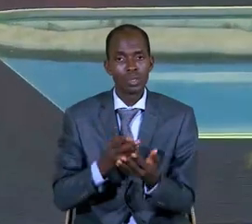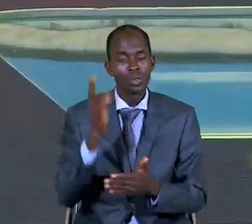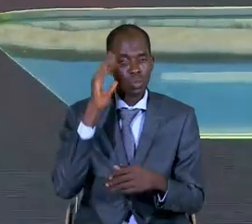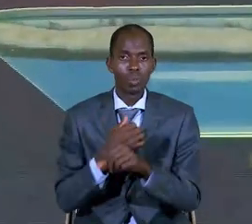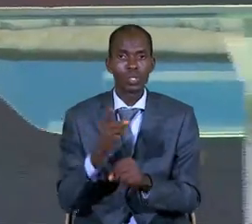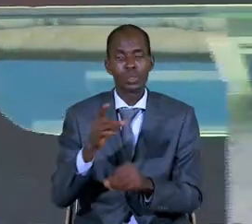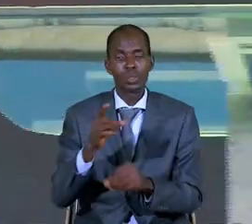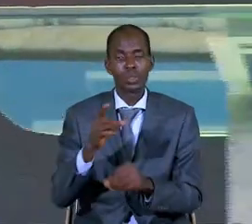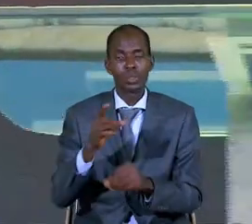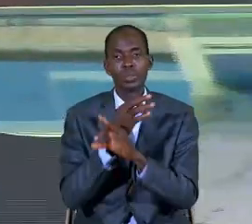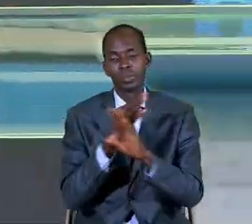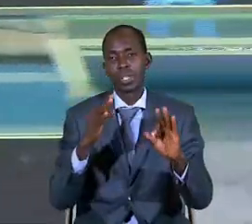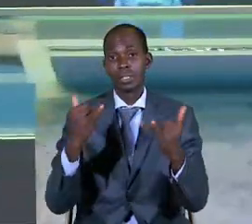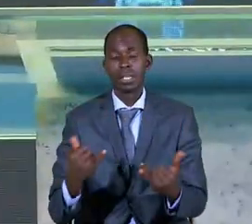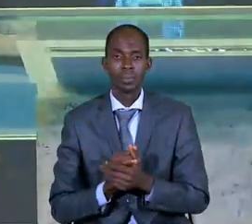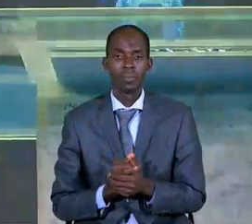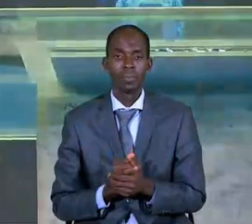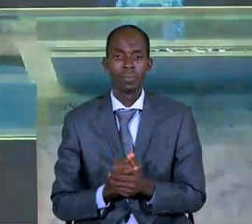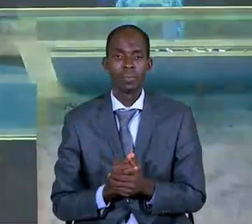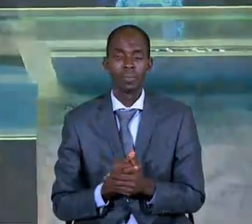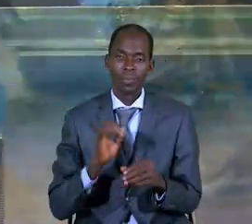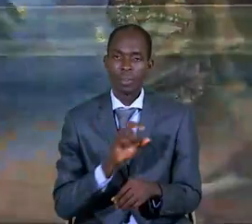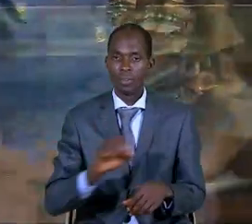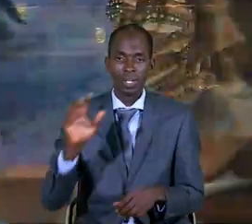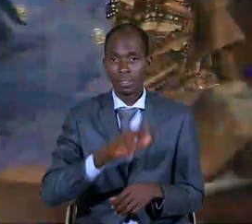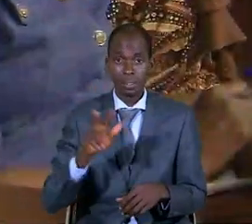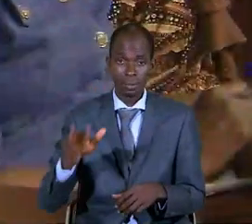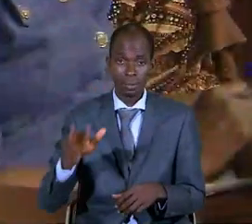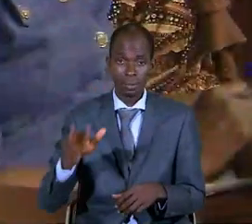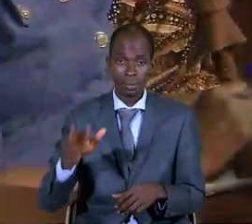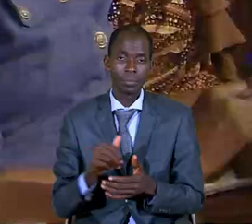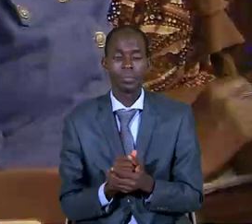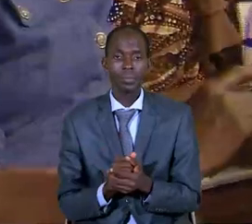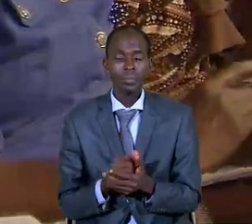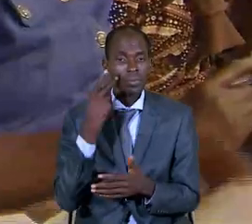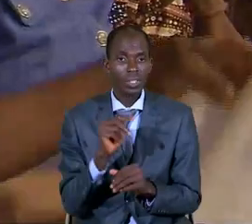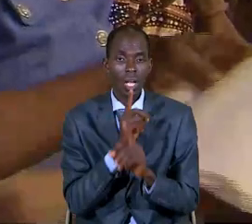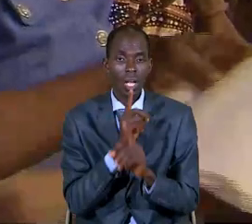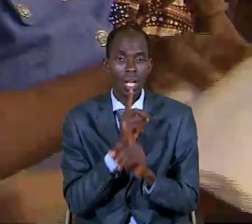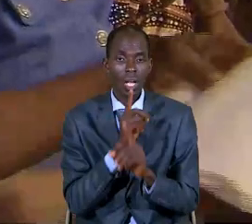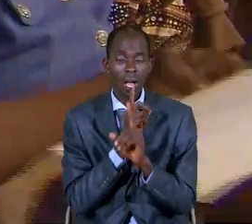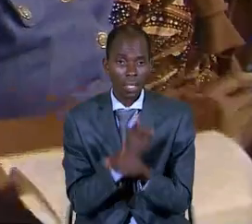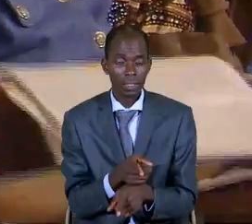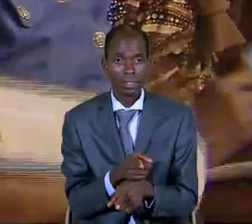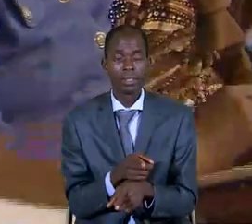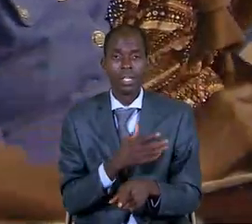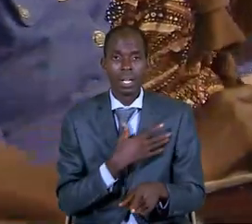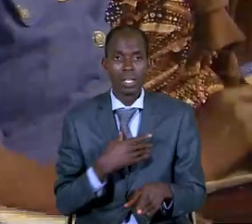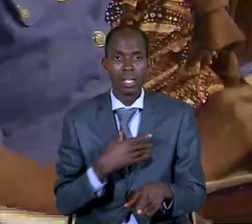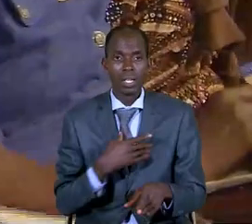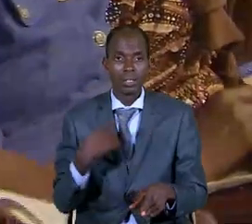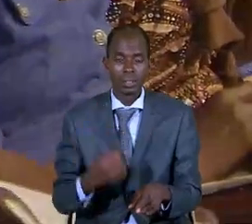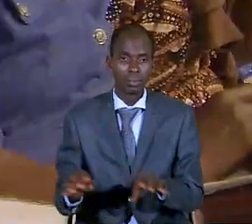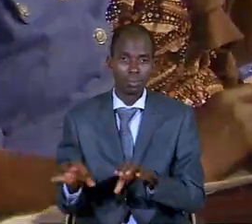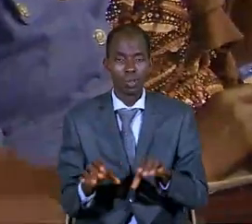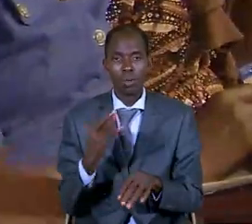free. Now, in verse 33, look at the response and the reaction of the people.